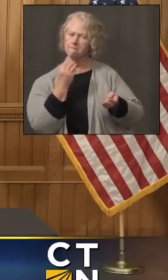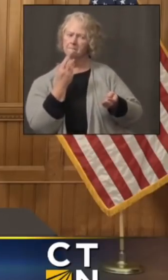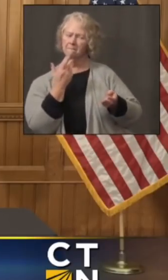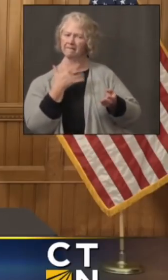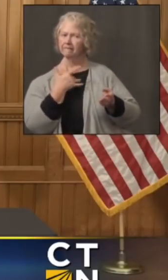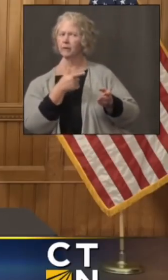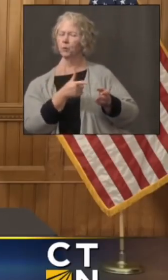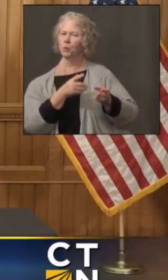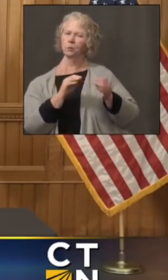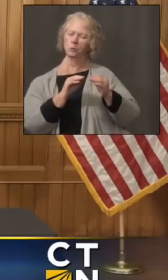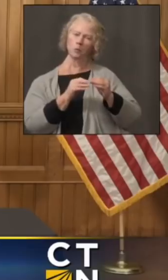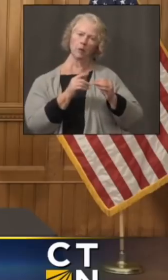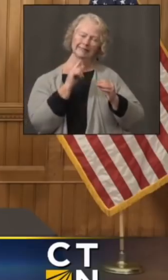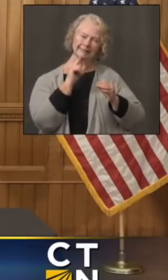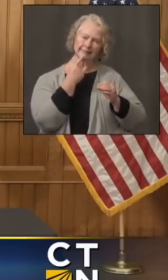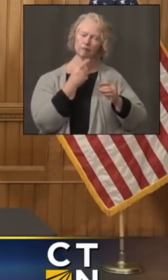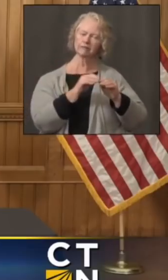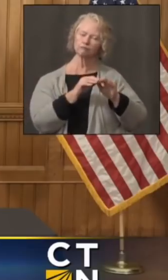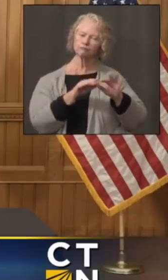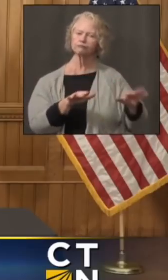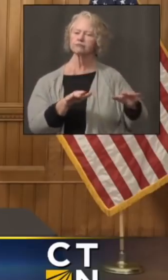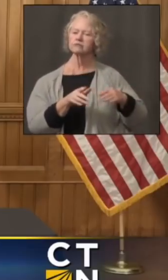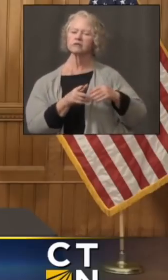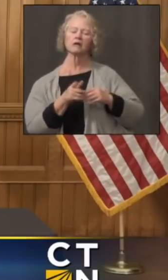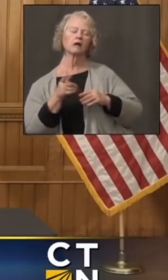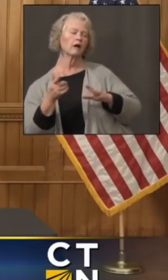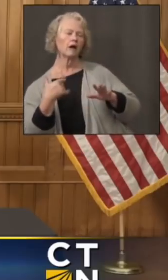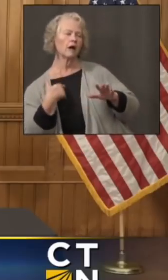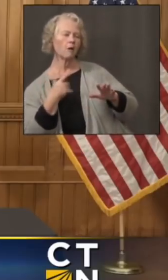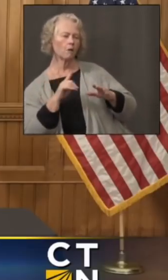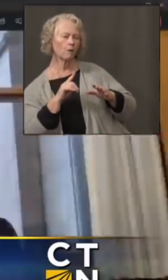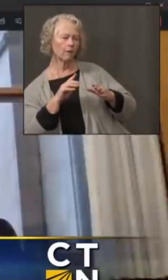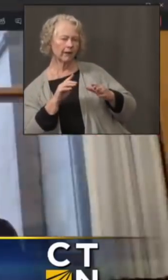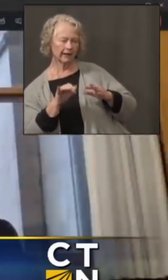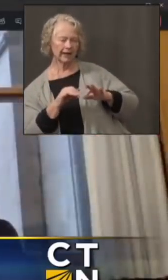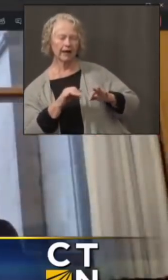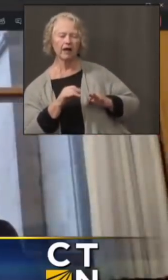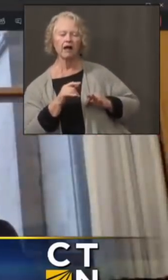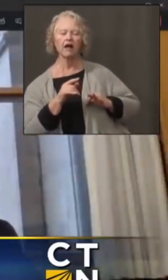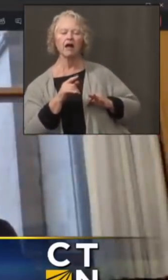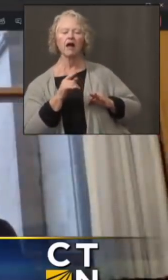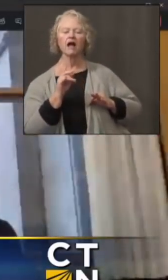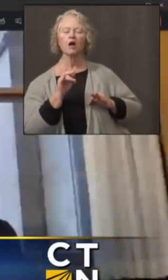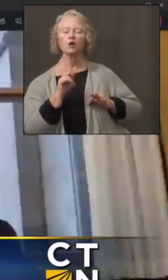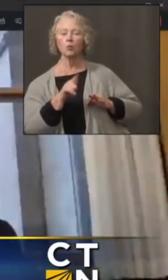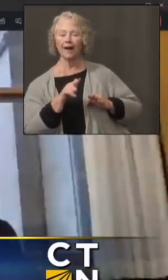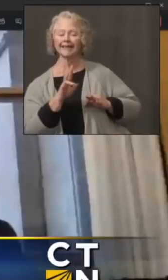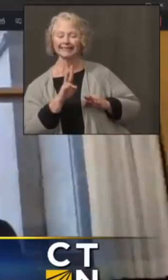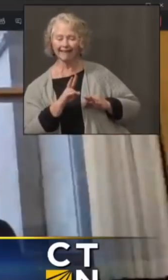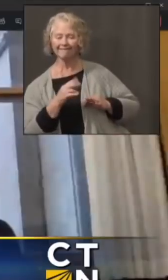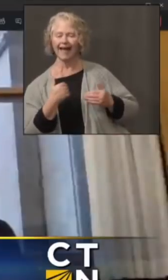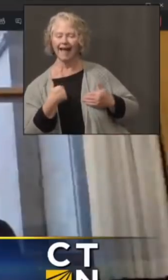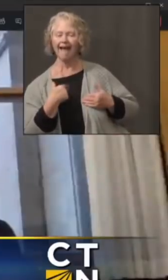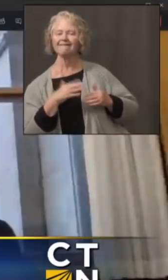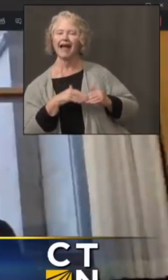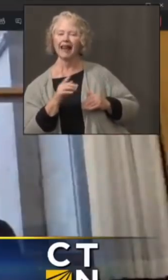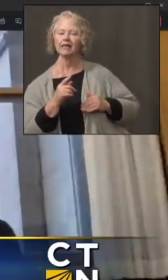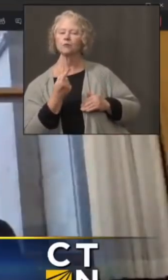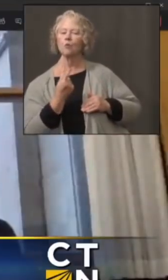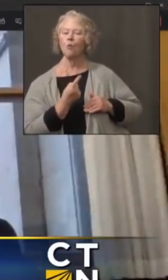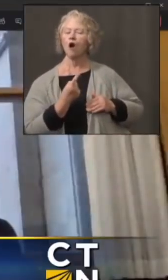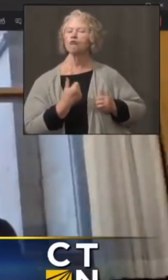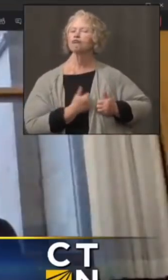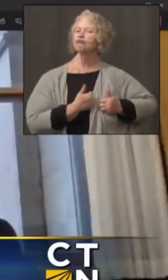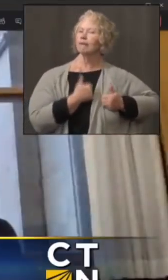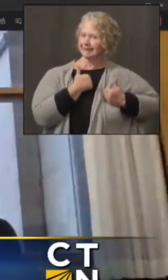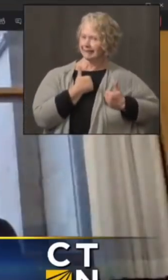consider it to be an outbreak? And just to clarify, that was 27 with at least one resident case. There's some other